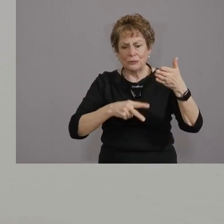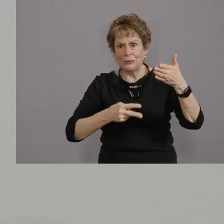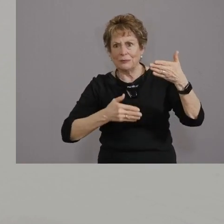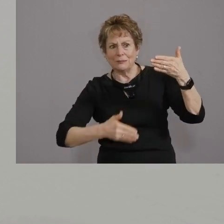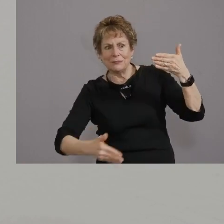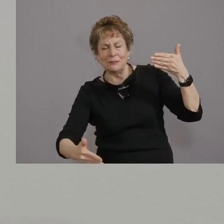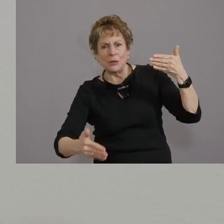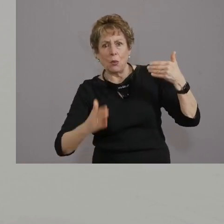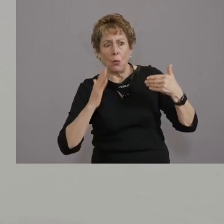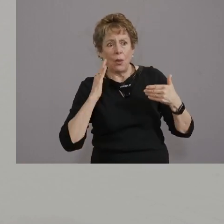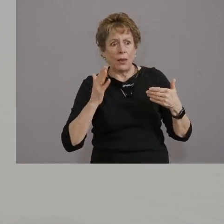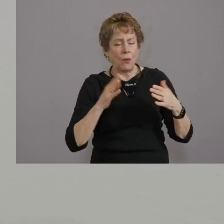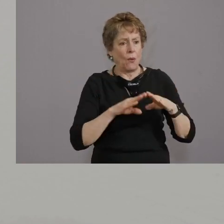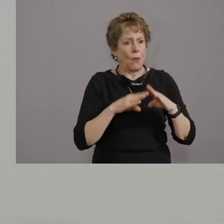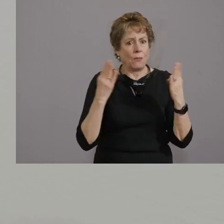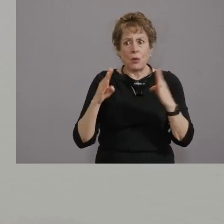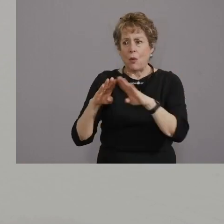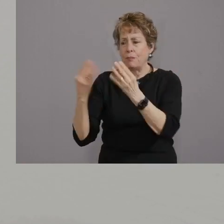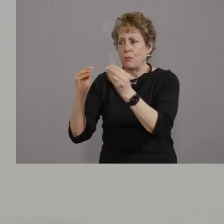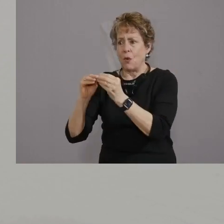more